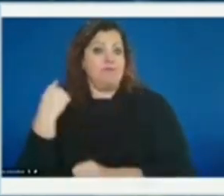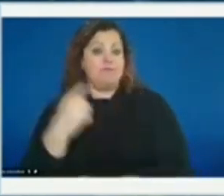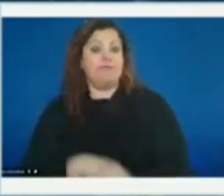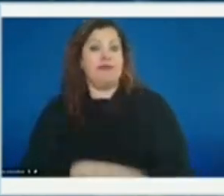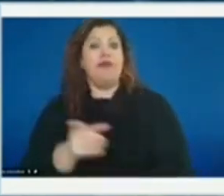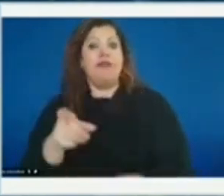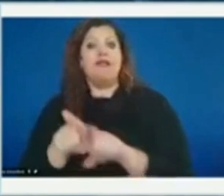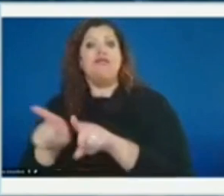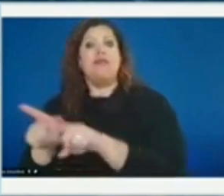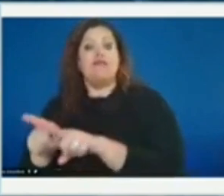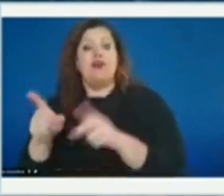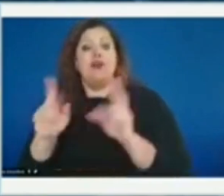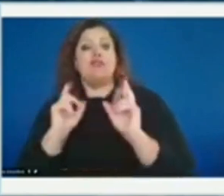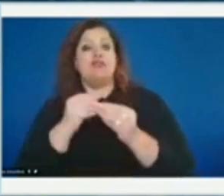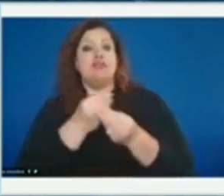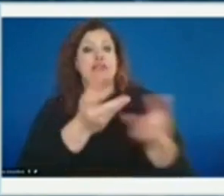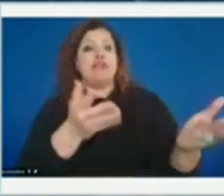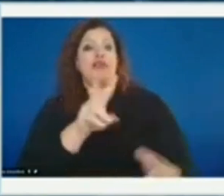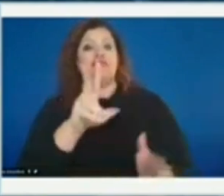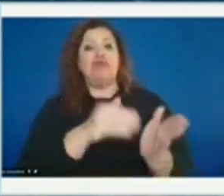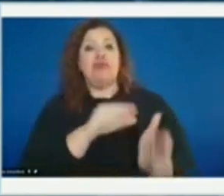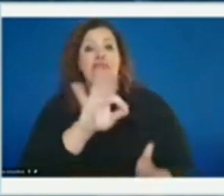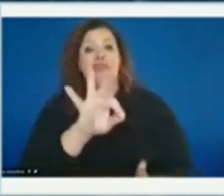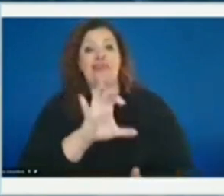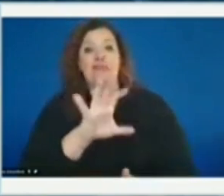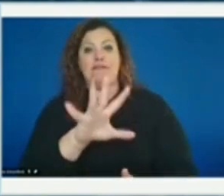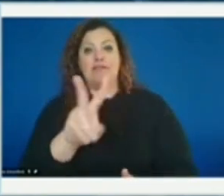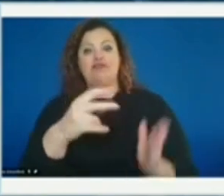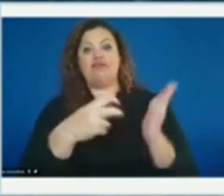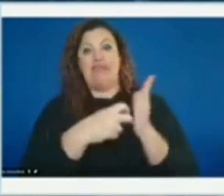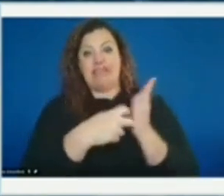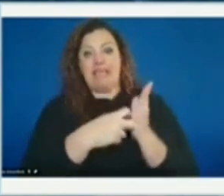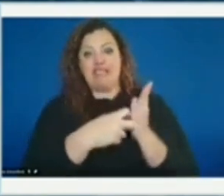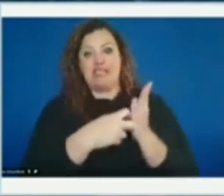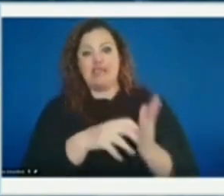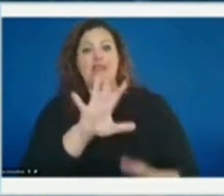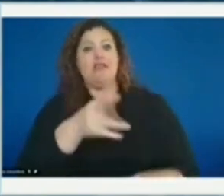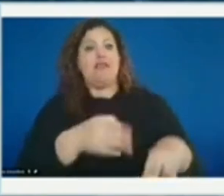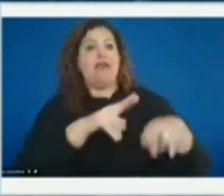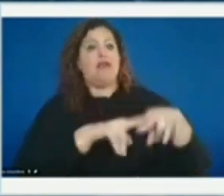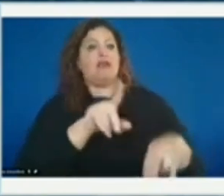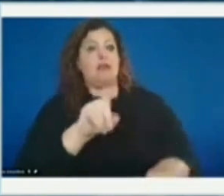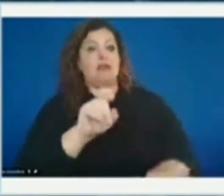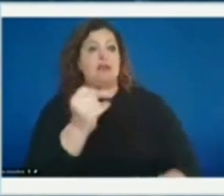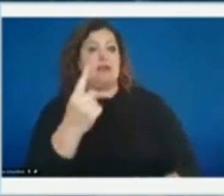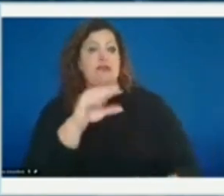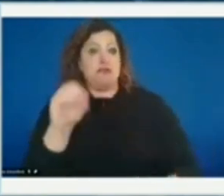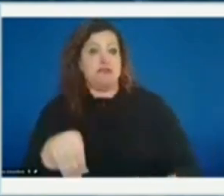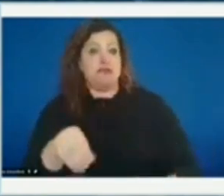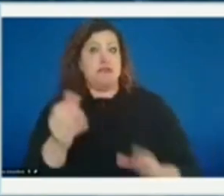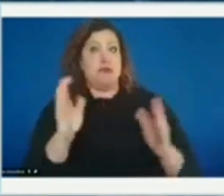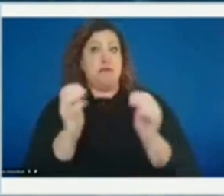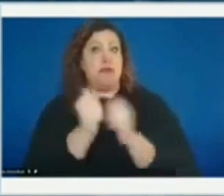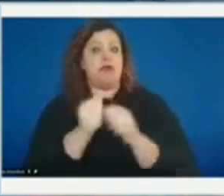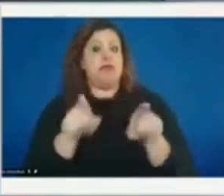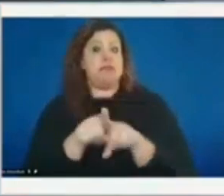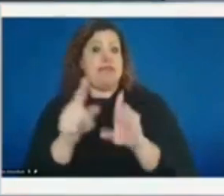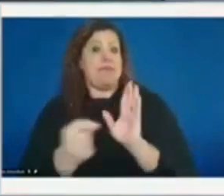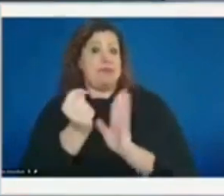issued 2,952 citations. That's an increase of 111% over the same time period last